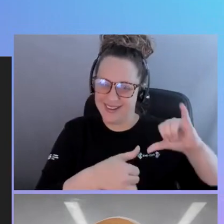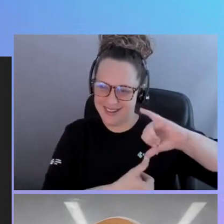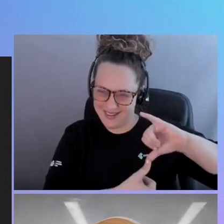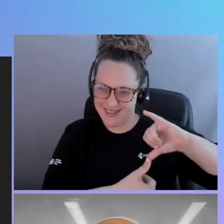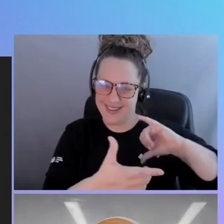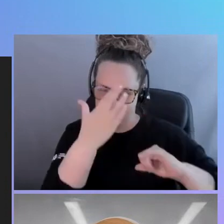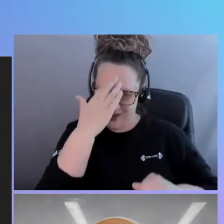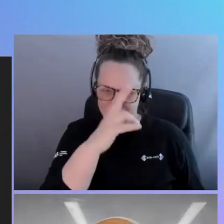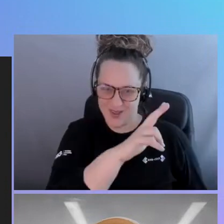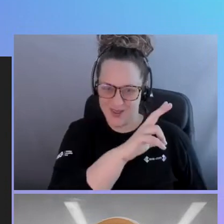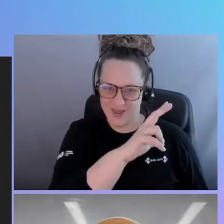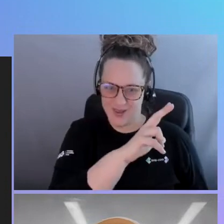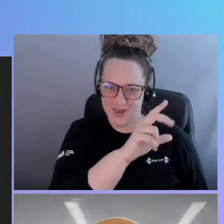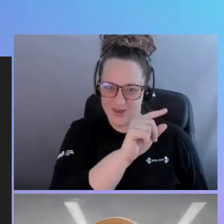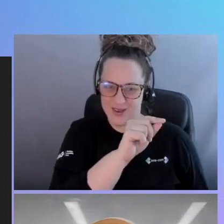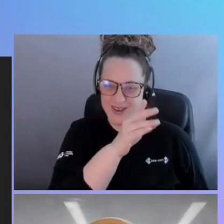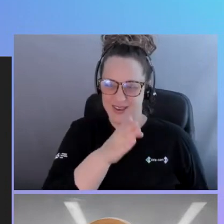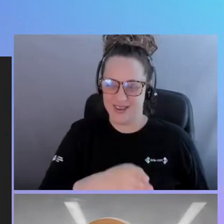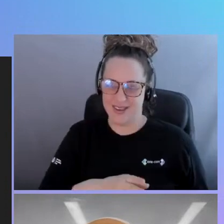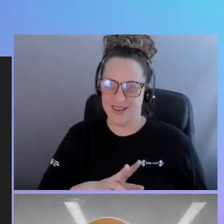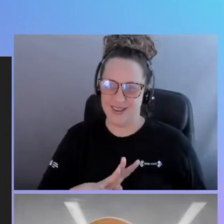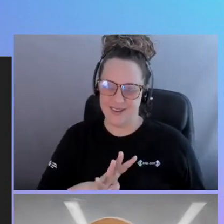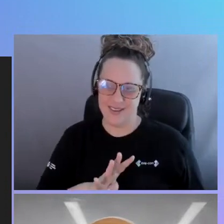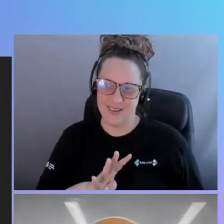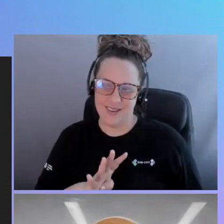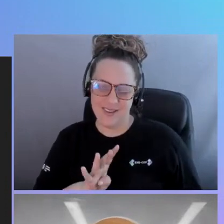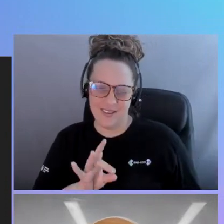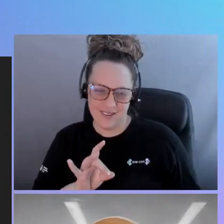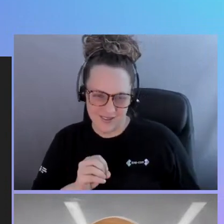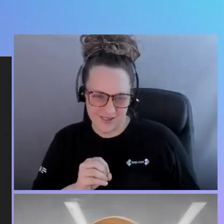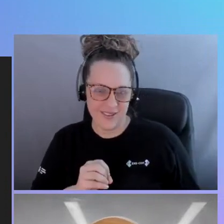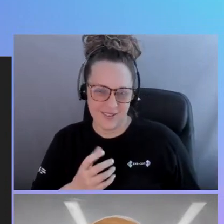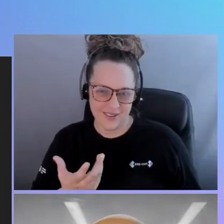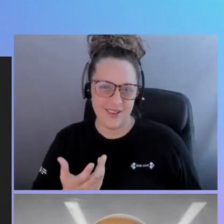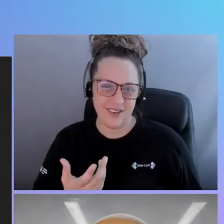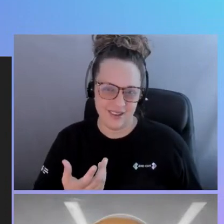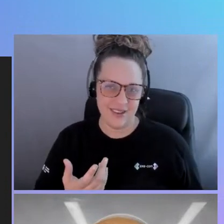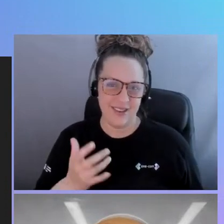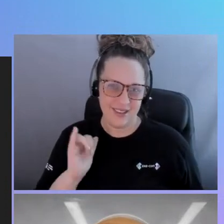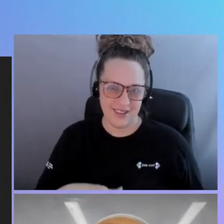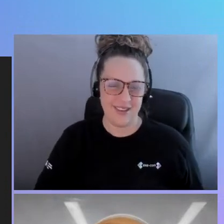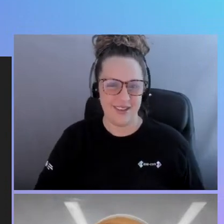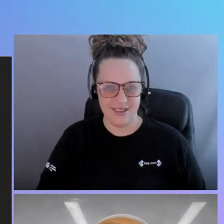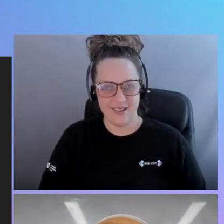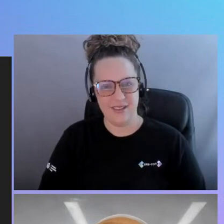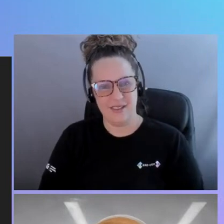wanted to center something, you would probably do 320/2. You got it.